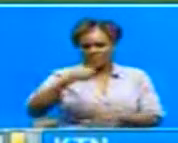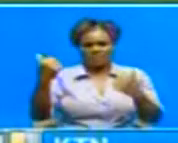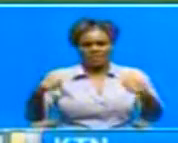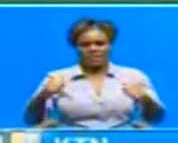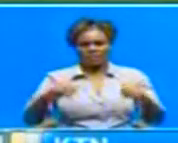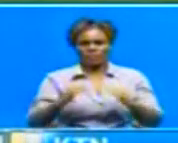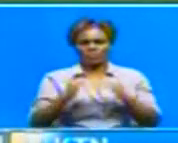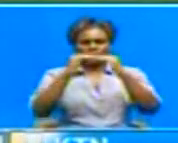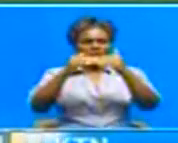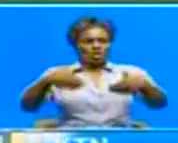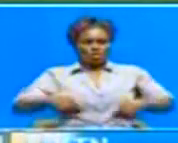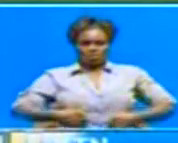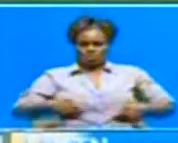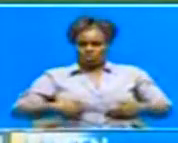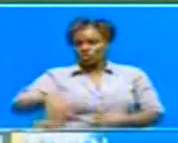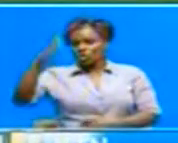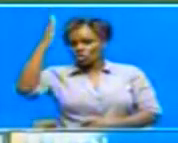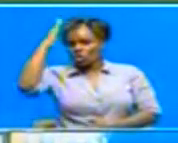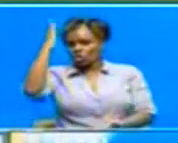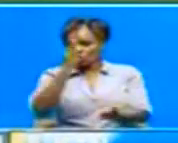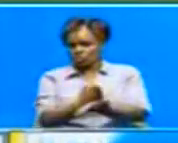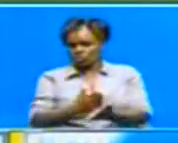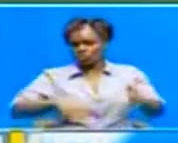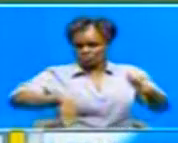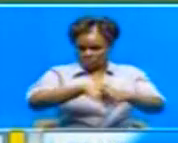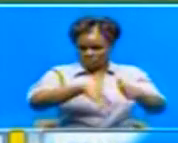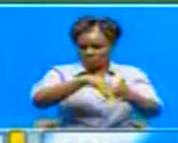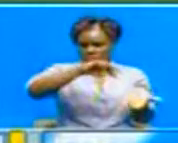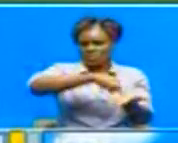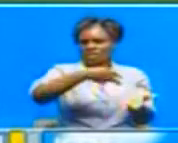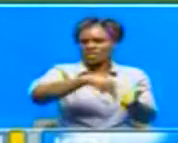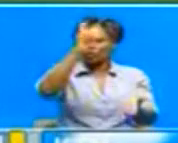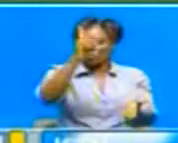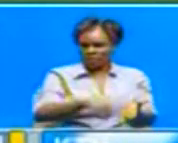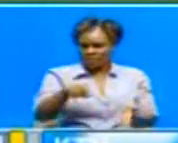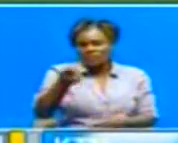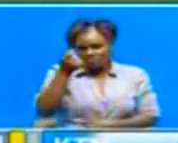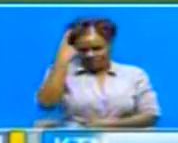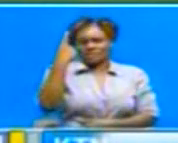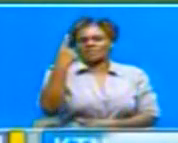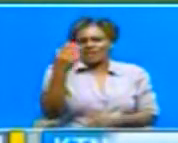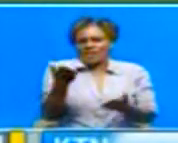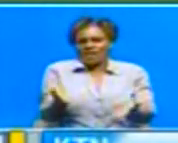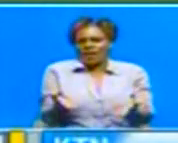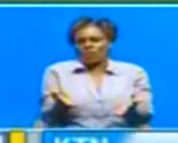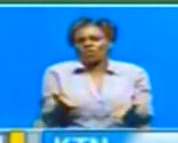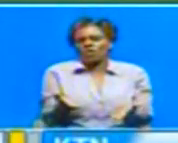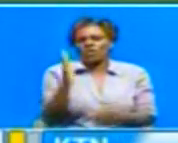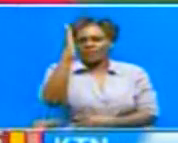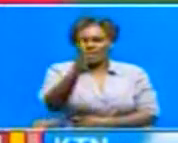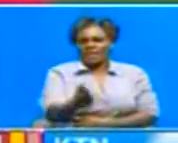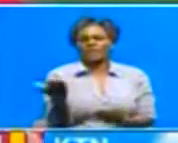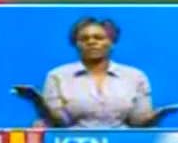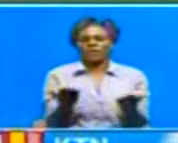promoted. Wao vijana walikuja wakajua ligi ni nini. So when I understand ligi sahi inaelekea